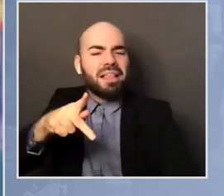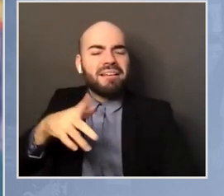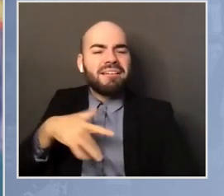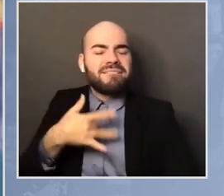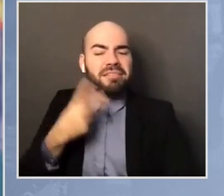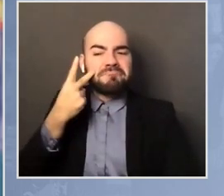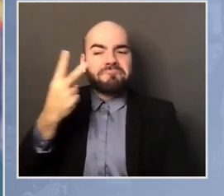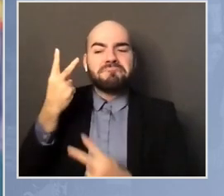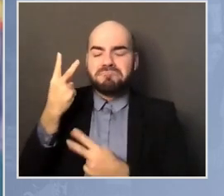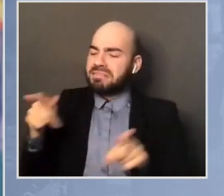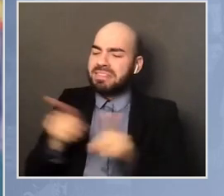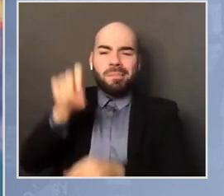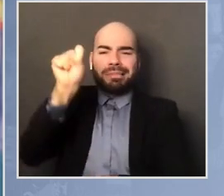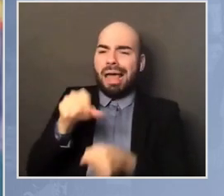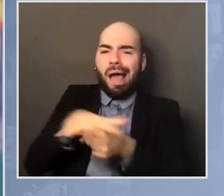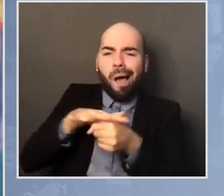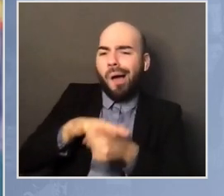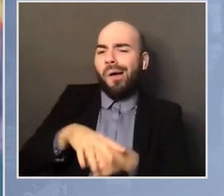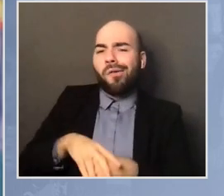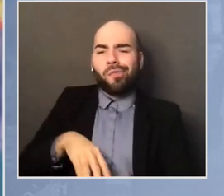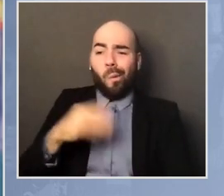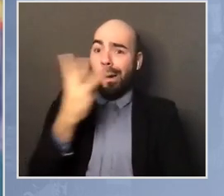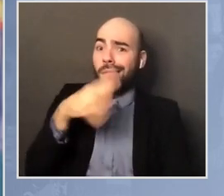different on the south side or the west side of Chicago.